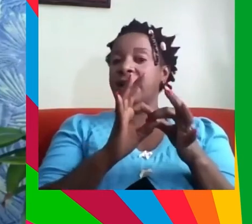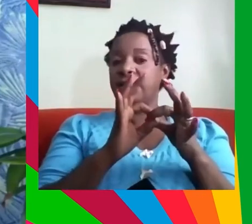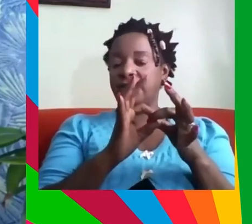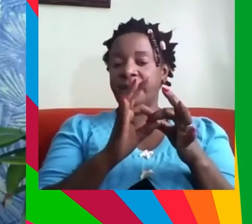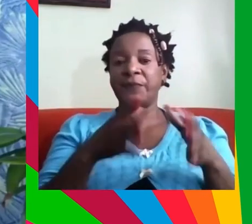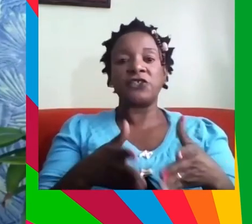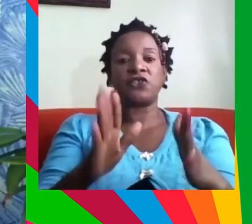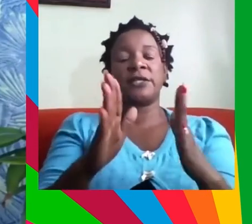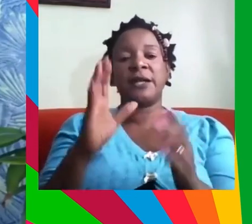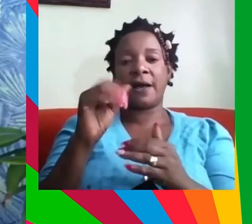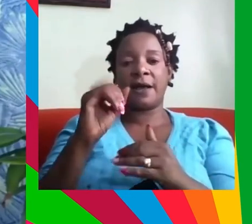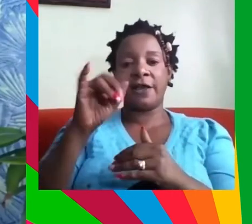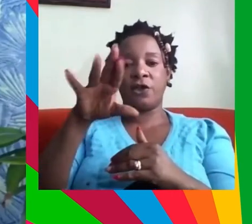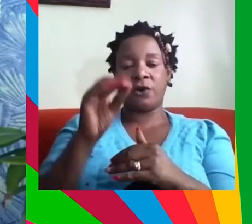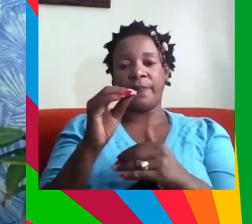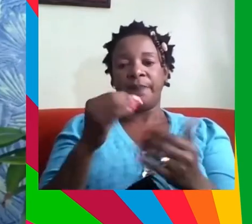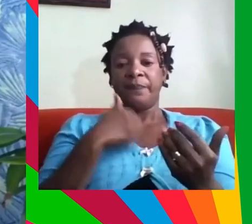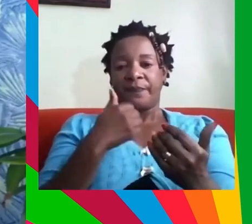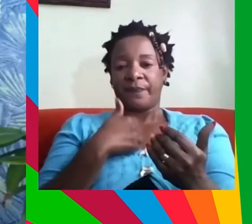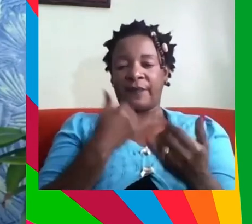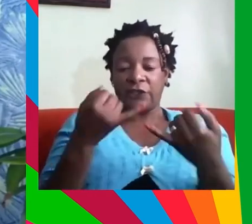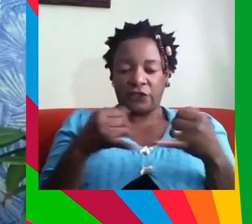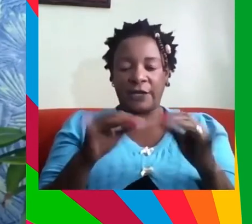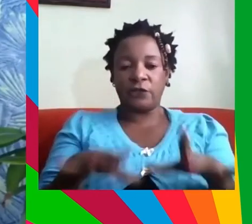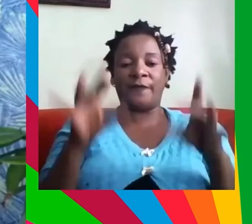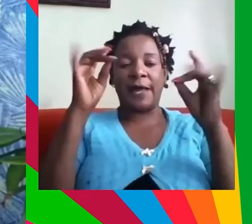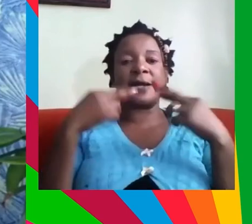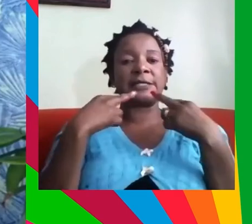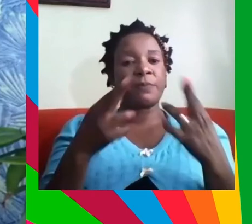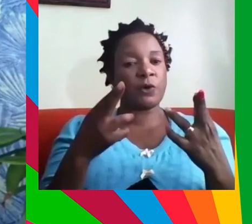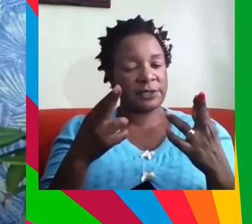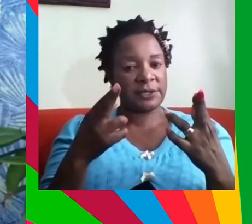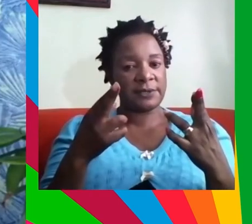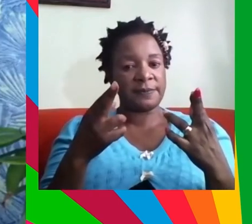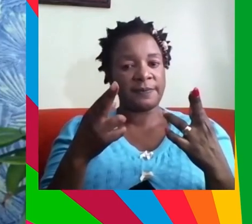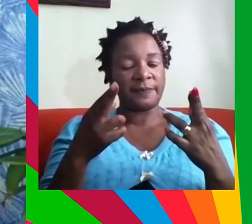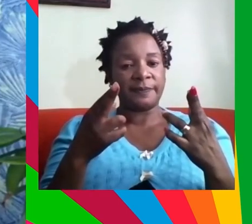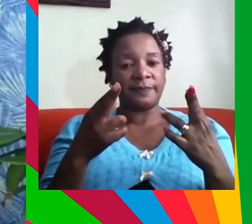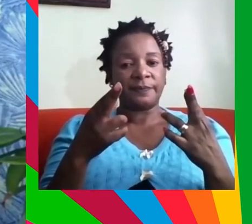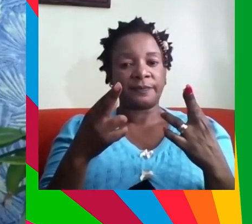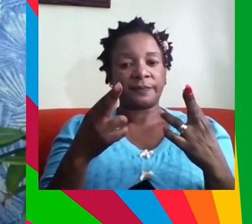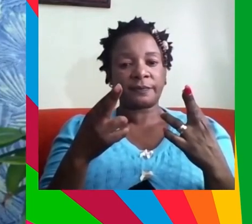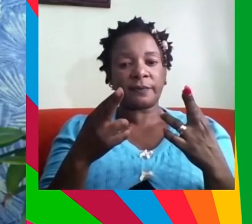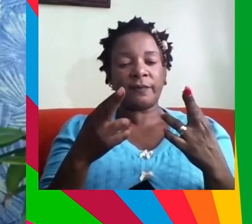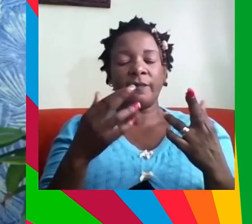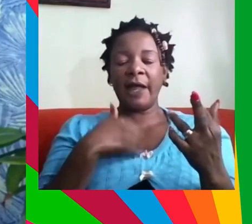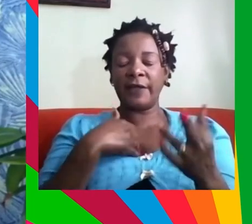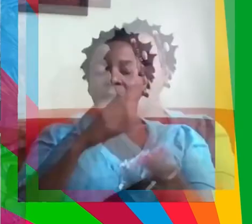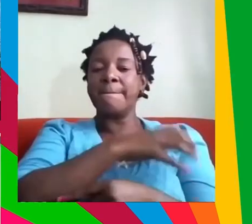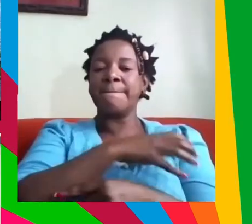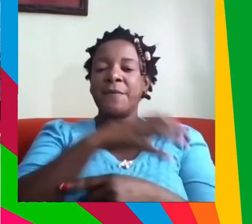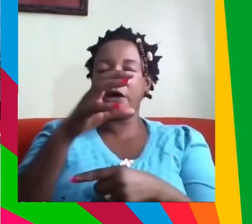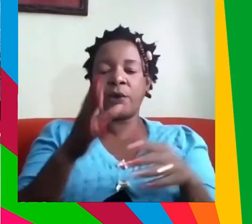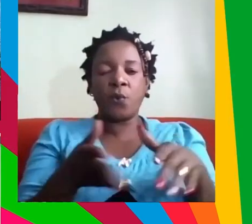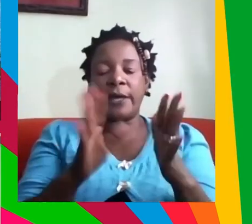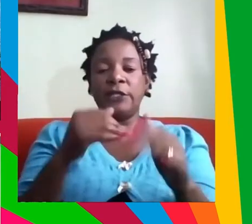things that, you know, perplex me and that I'm trying to find answers for. And it's really been an empowering way for me to make